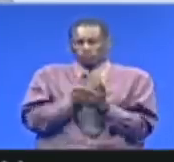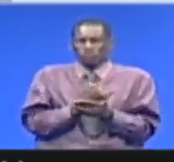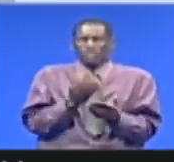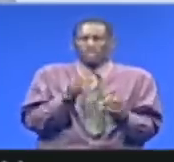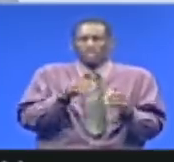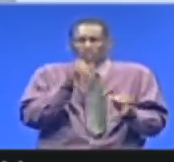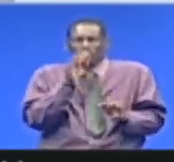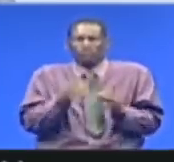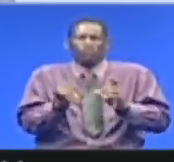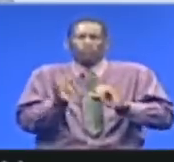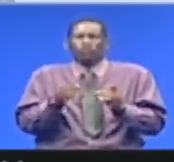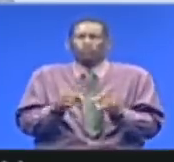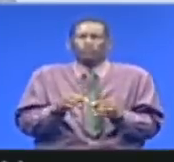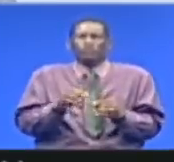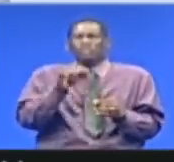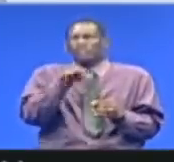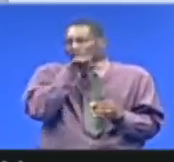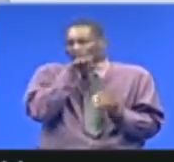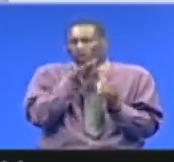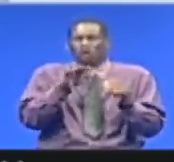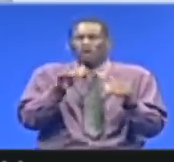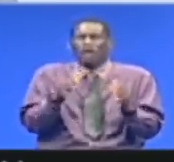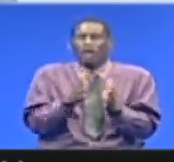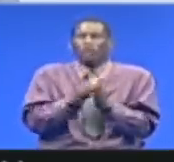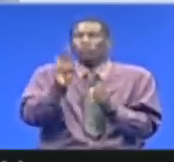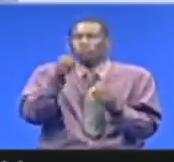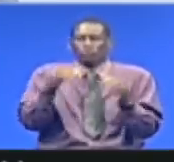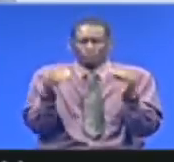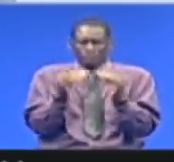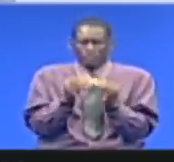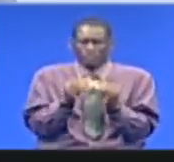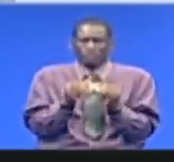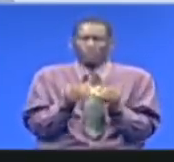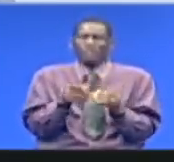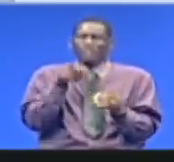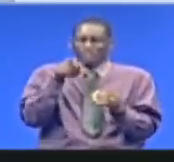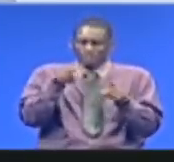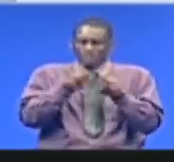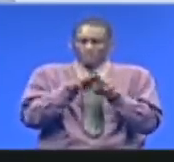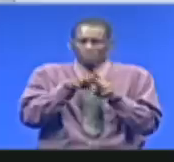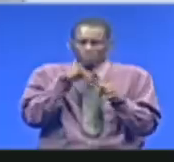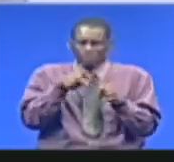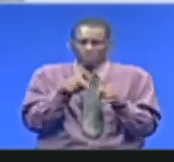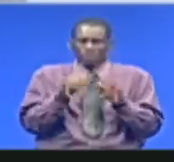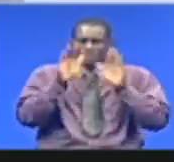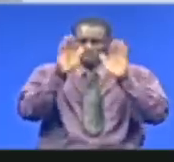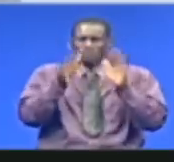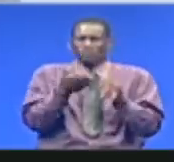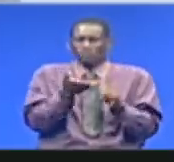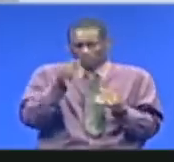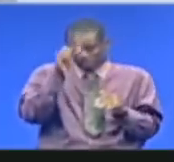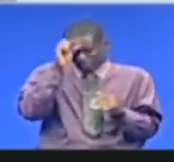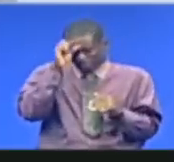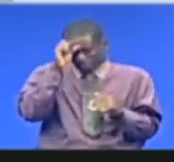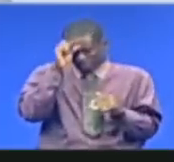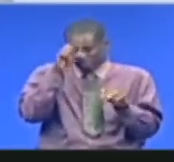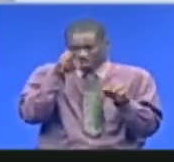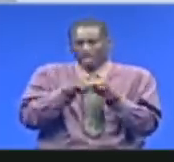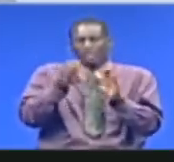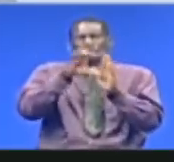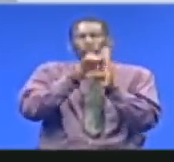Raila Odinga and Uhuru Kenyatta met, President Uhuru Kenyatta met, it was still incumbent upon this government as a